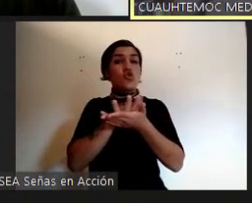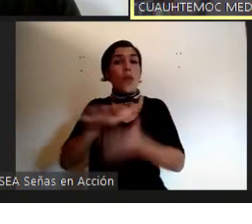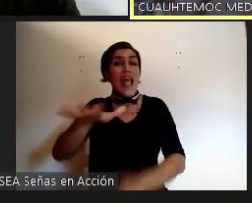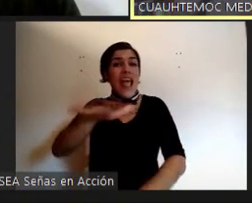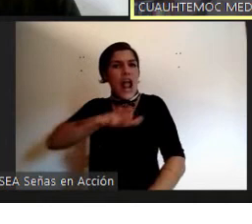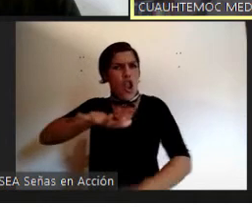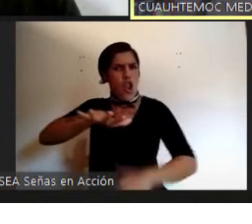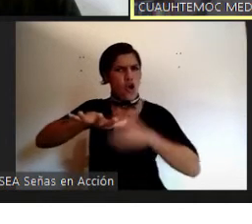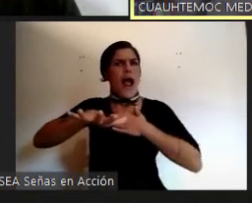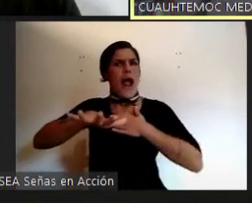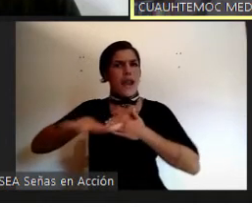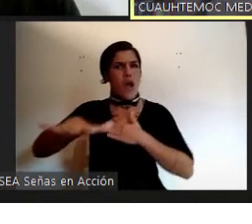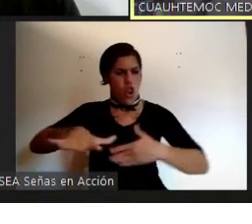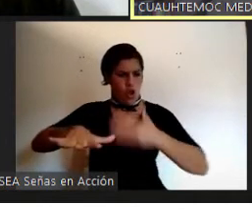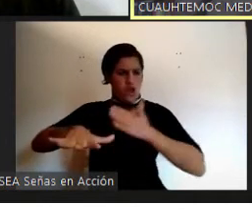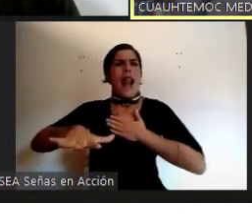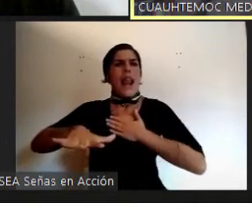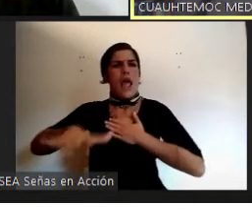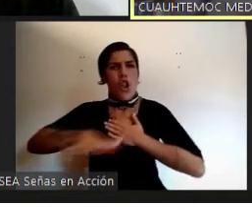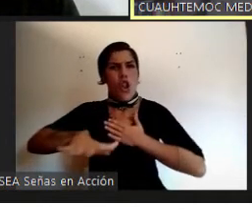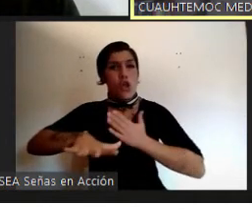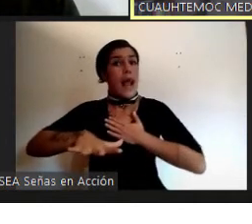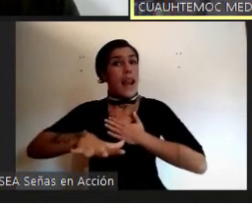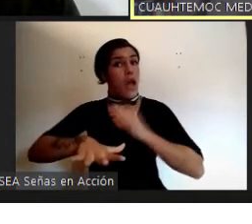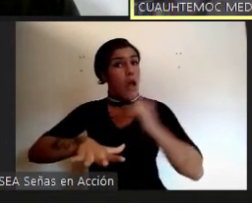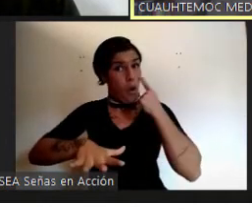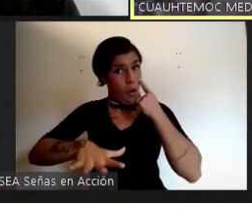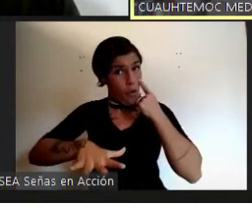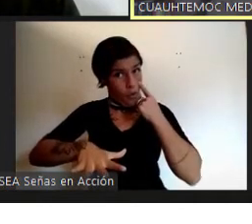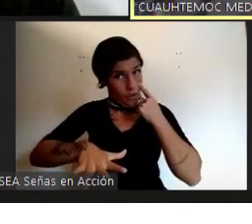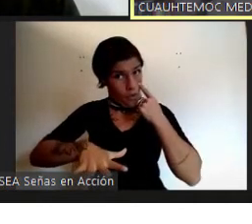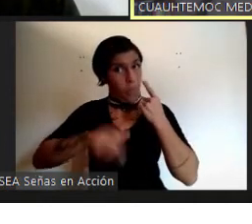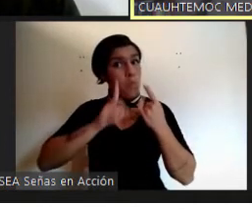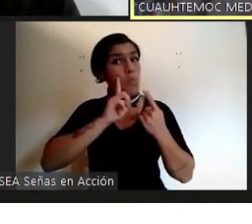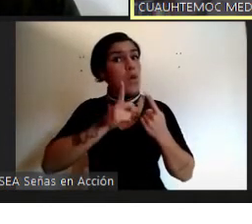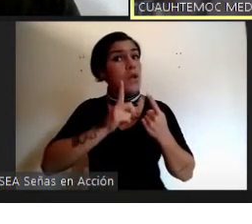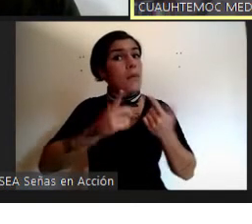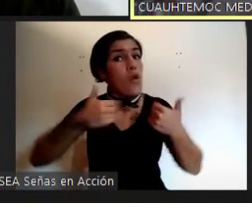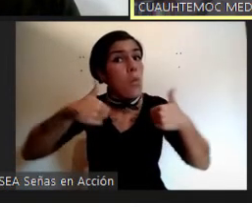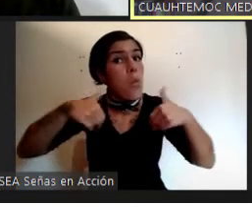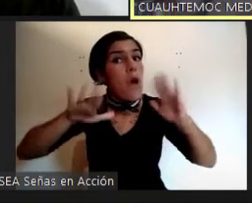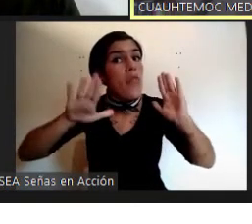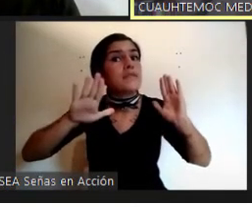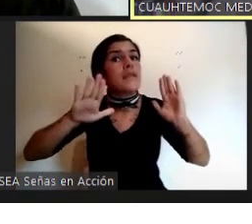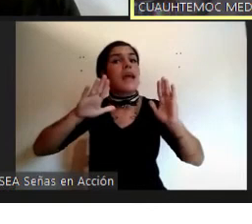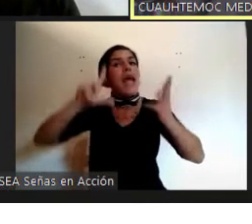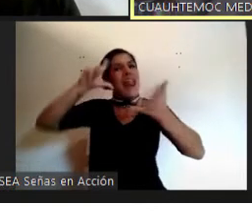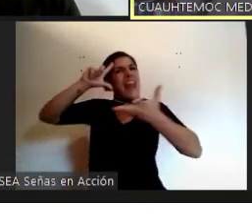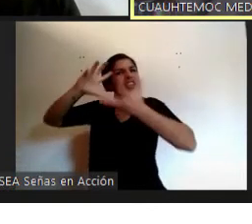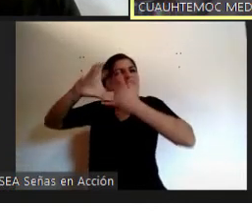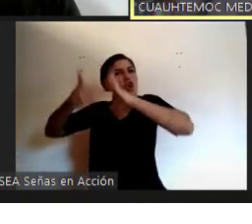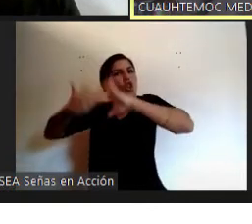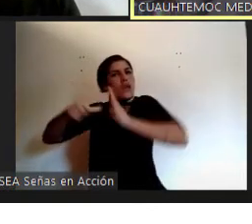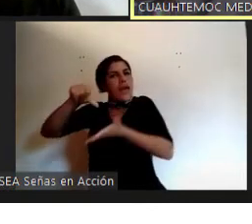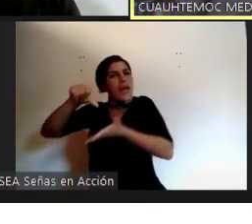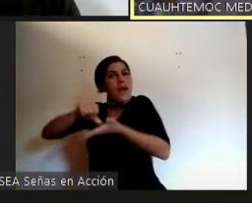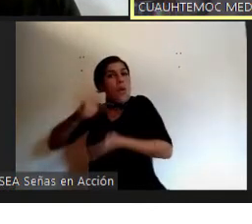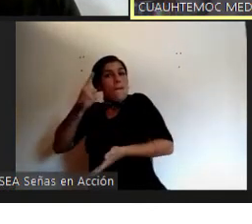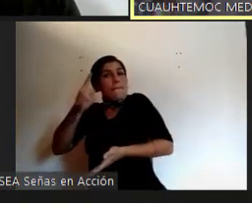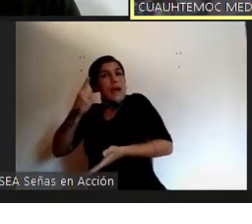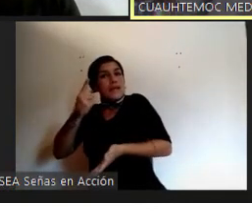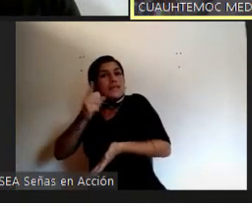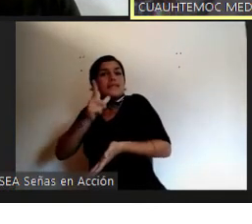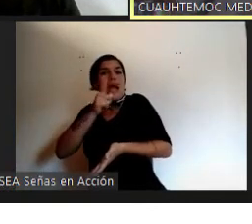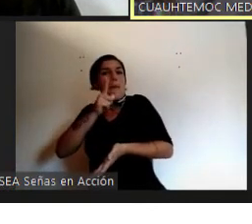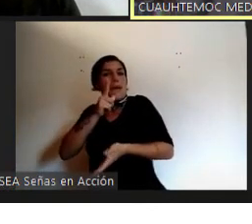for imposing national ideologies and the modality of exclusion, specifically